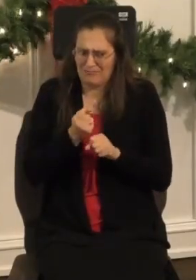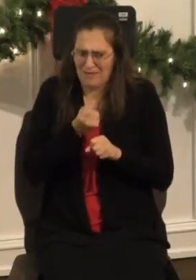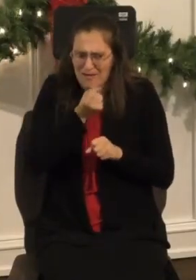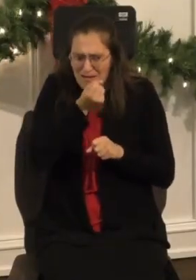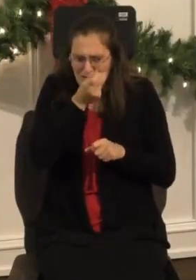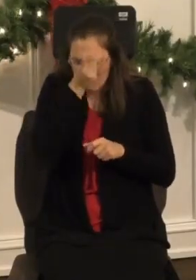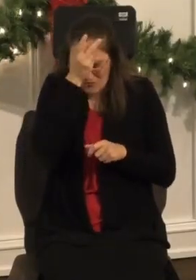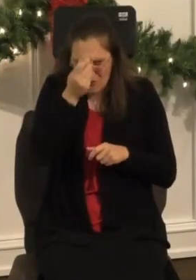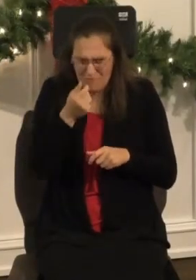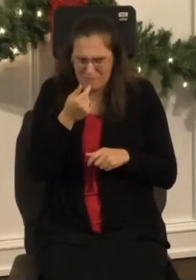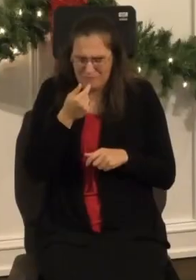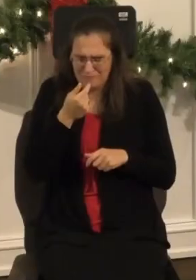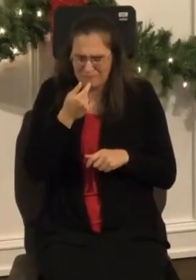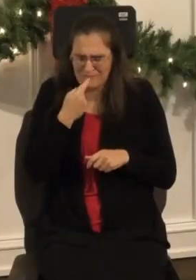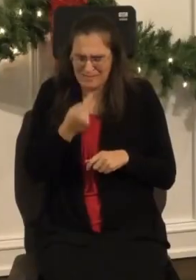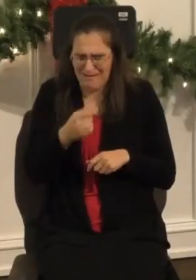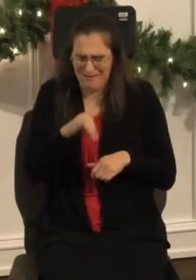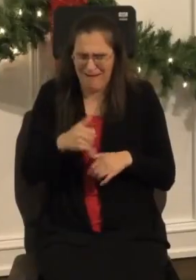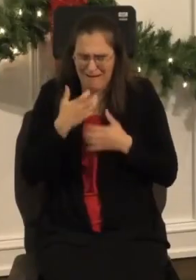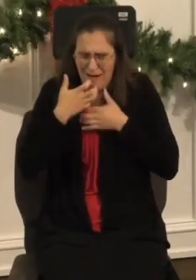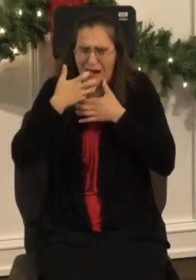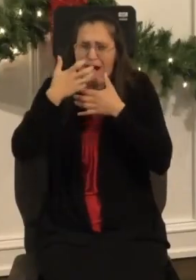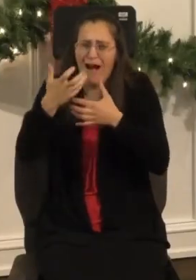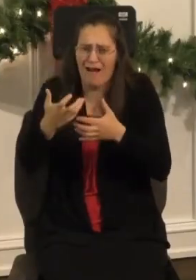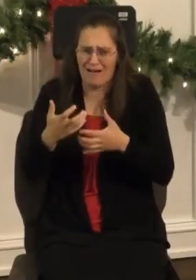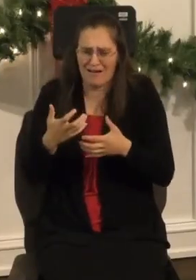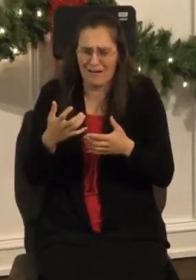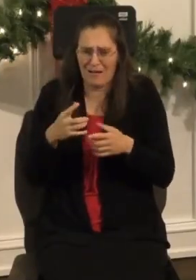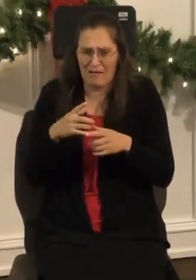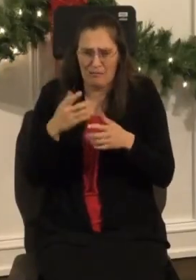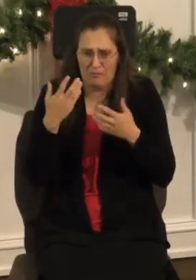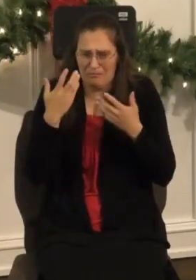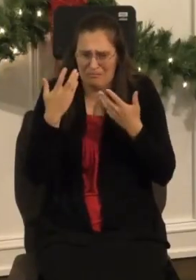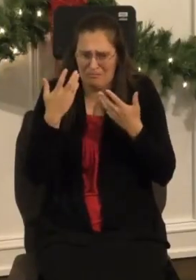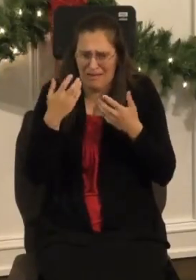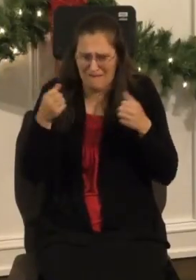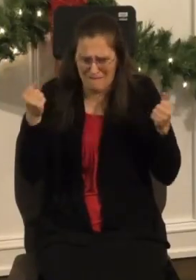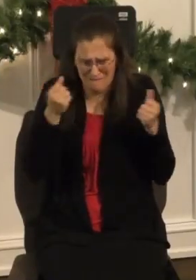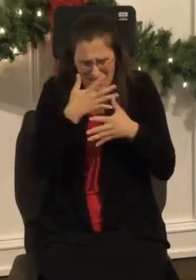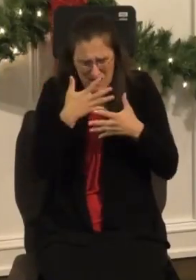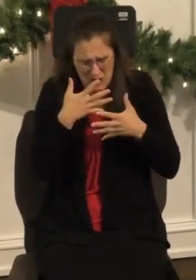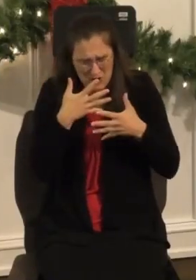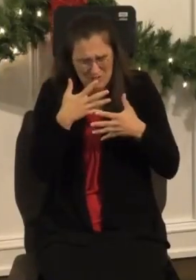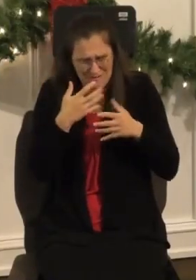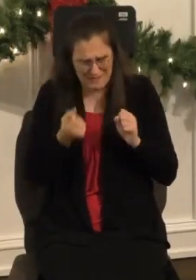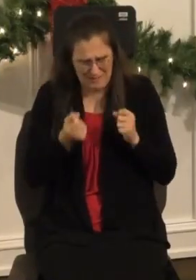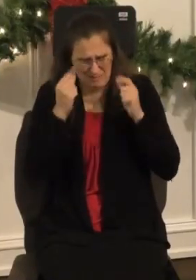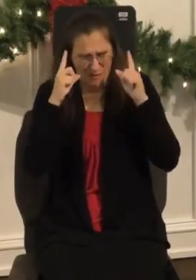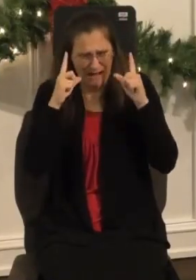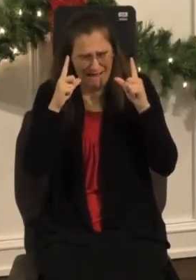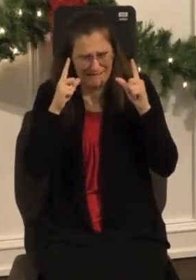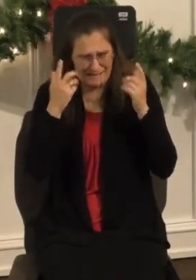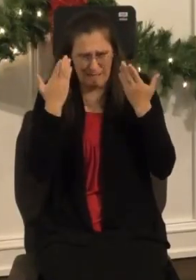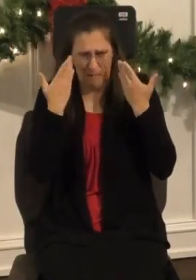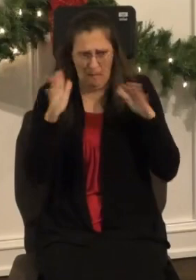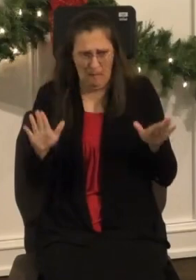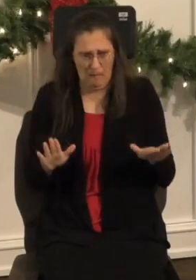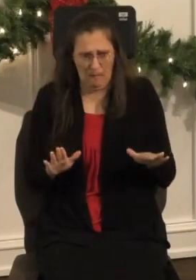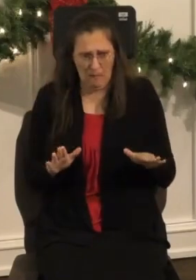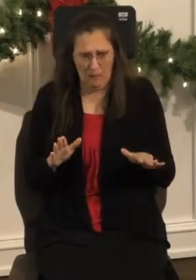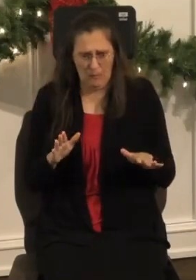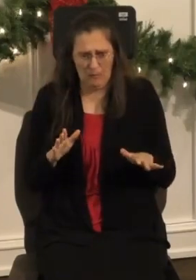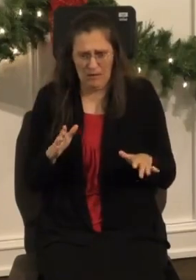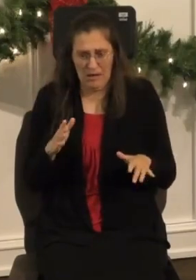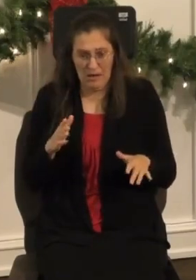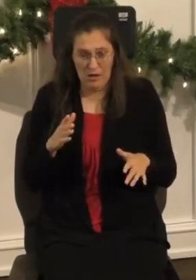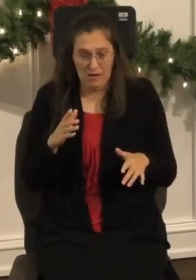that a fear sound, do you think? Is that a startled sound? I don't know. I really don't know what